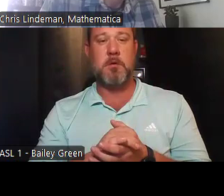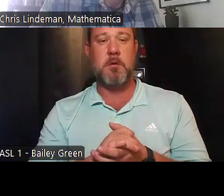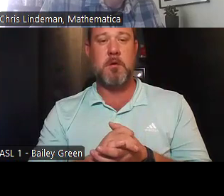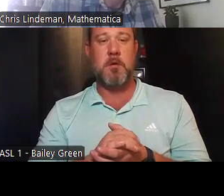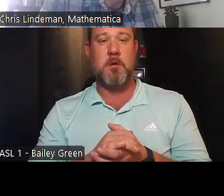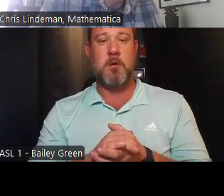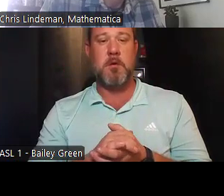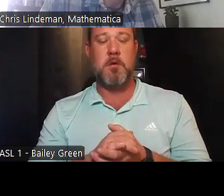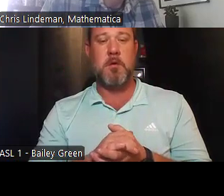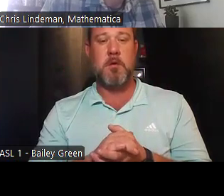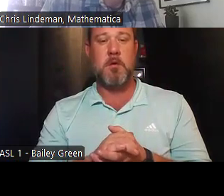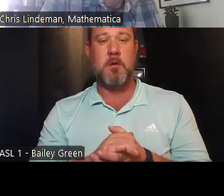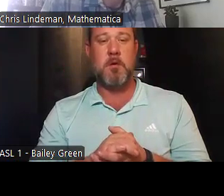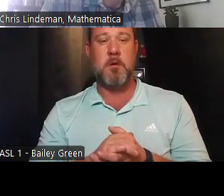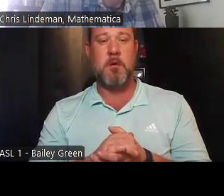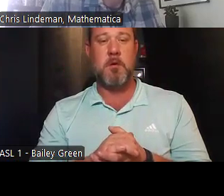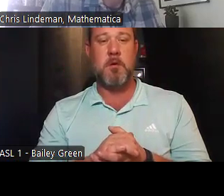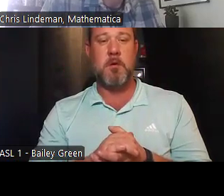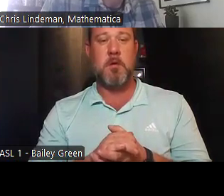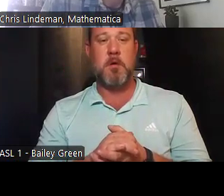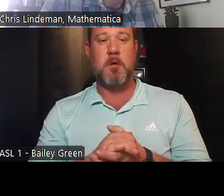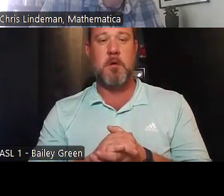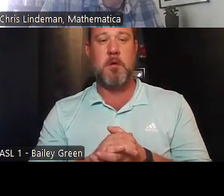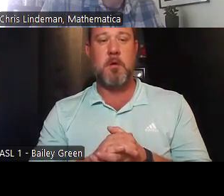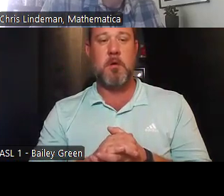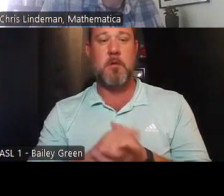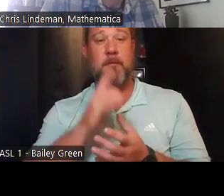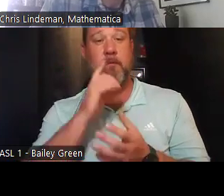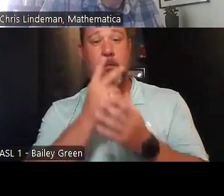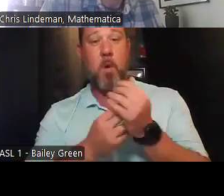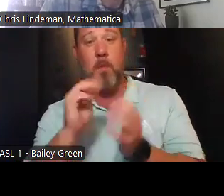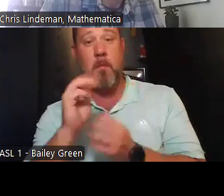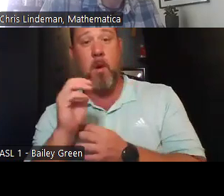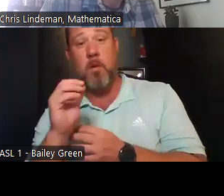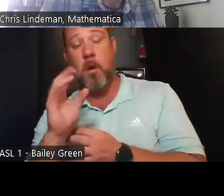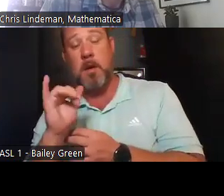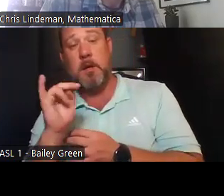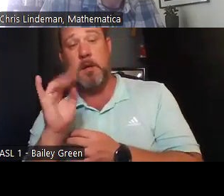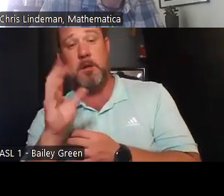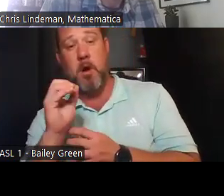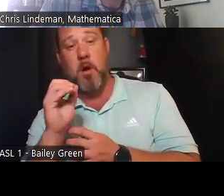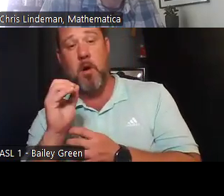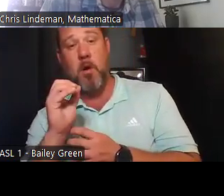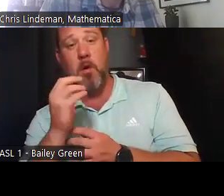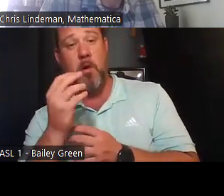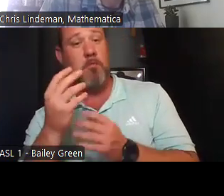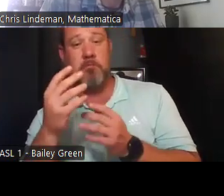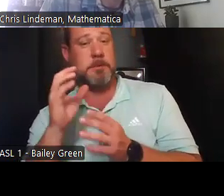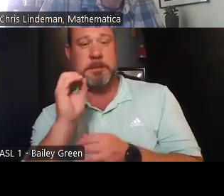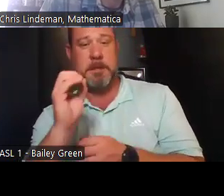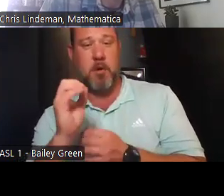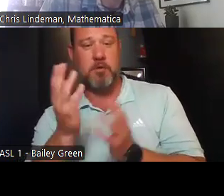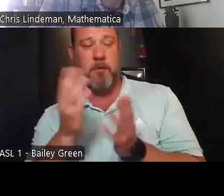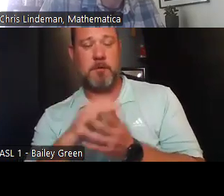we'll see that the colors update, but for both Mono County here and Inyo County, the color remains gray. There's still no